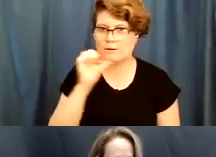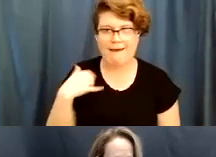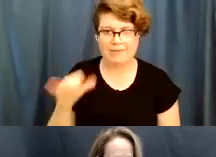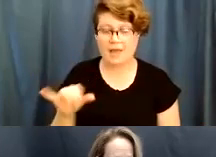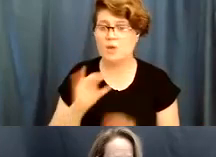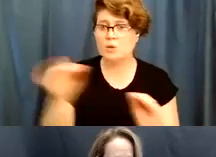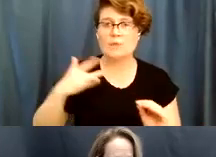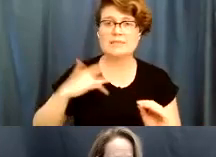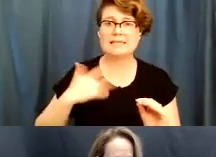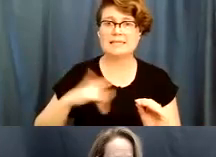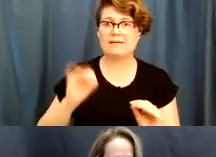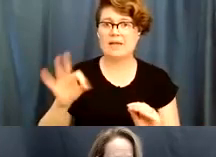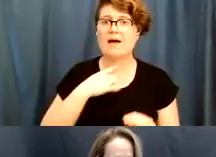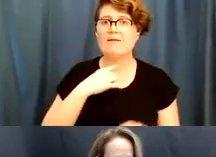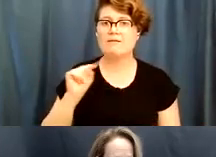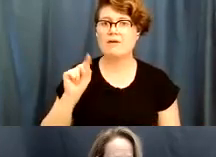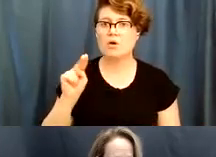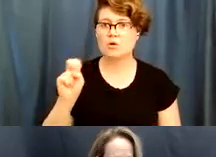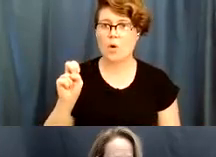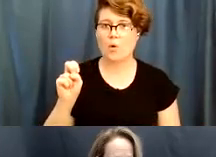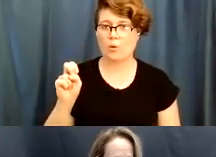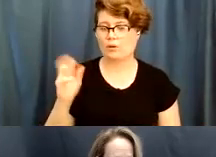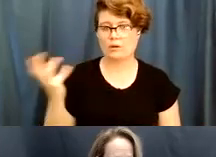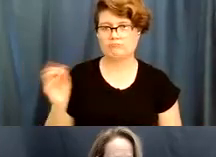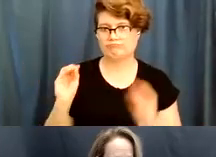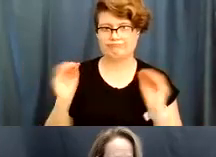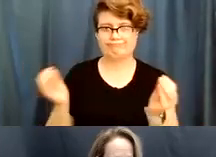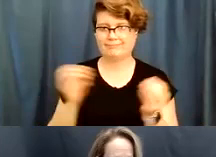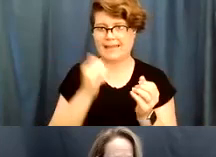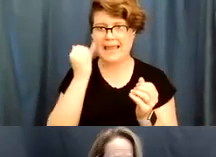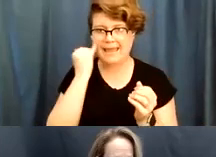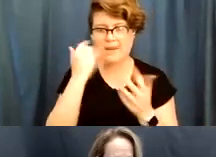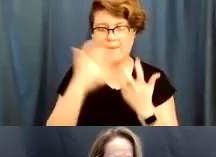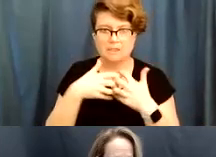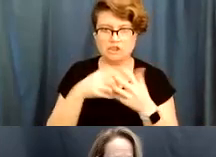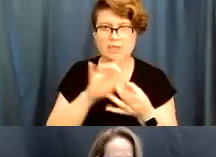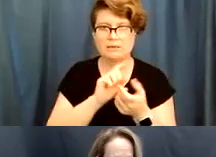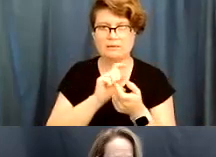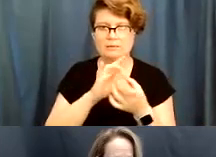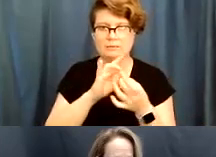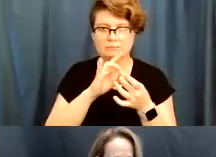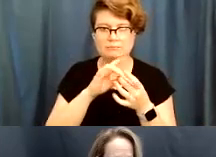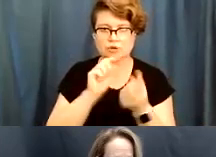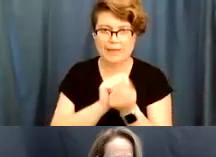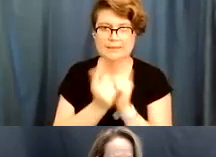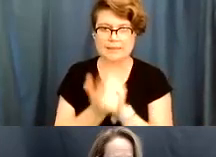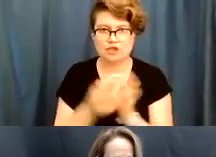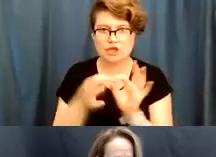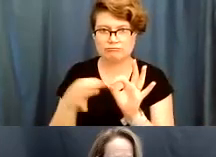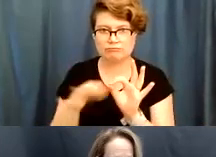be apparent from a machine translation. If you are a bilingual advocate and you are